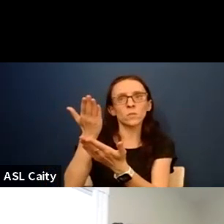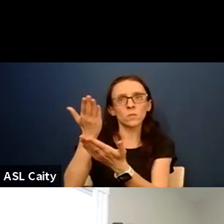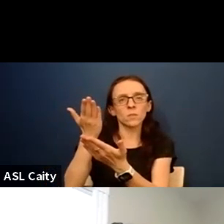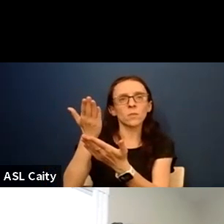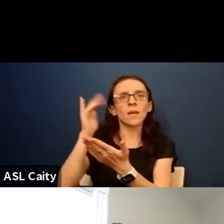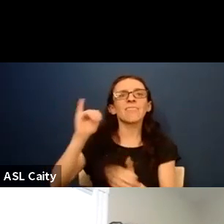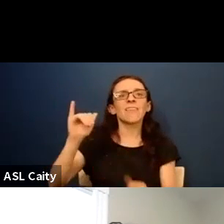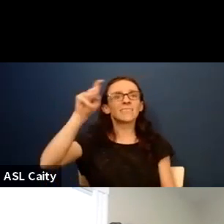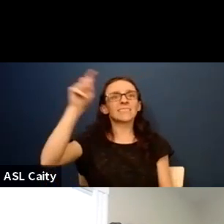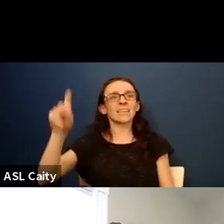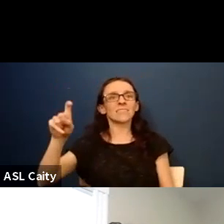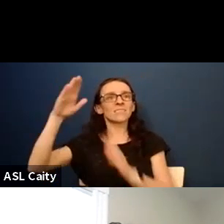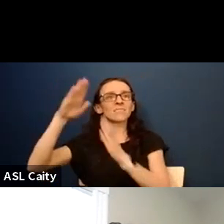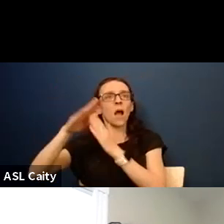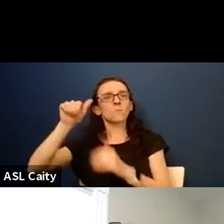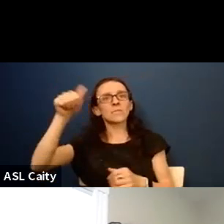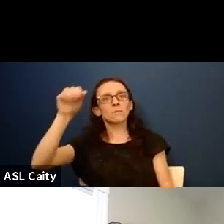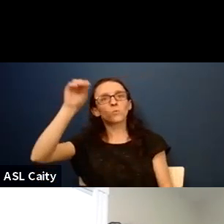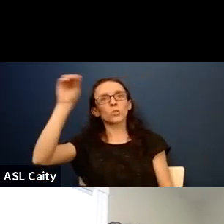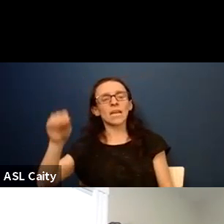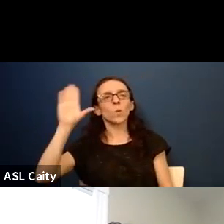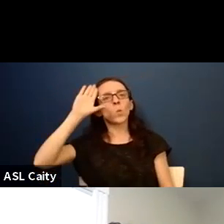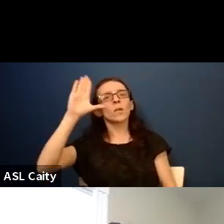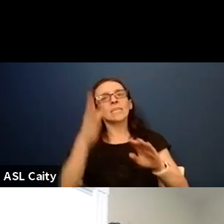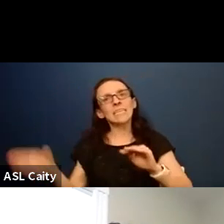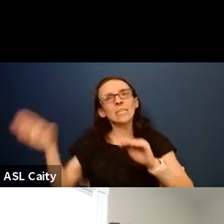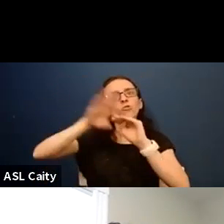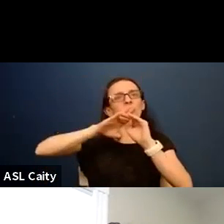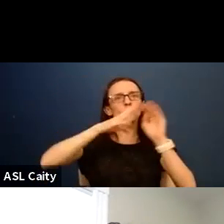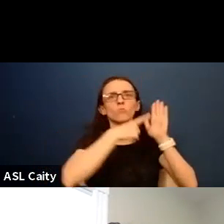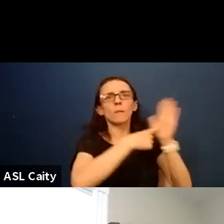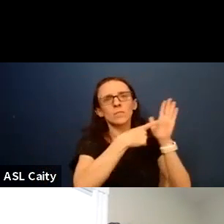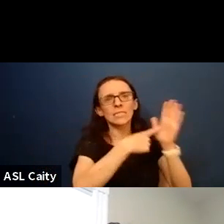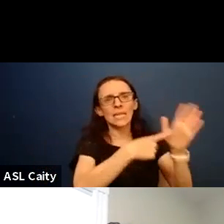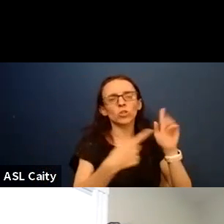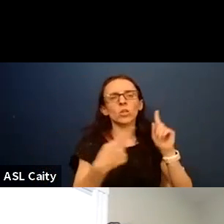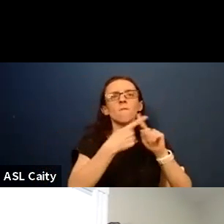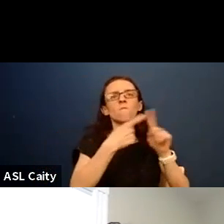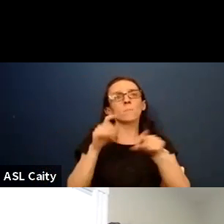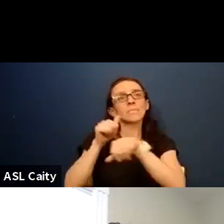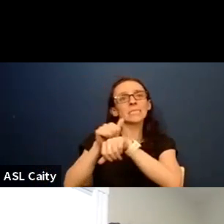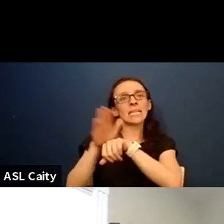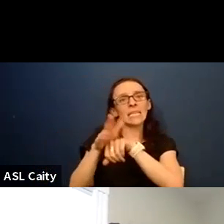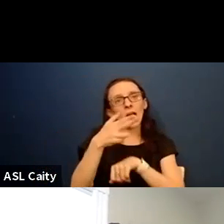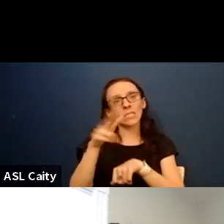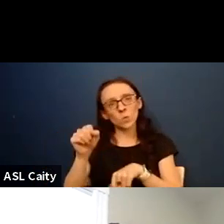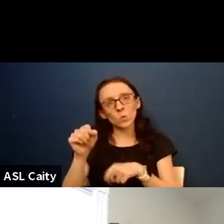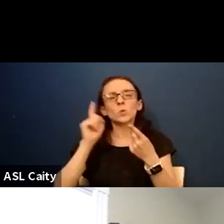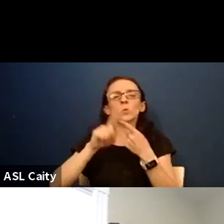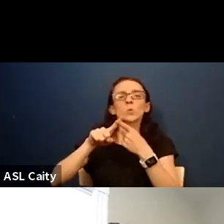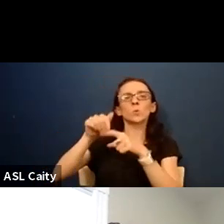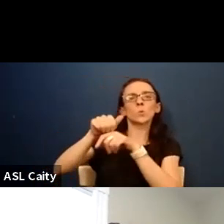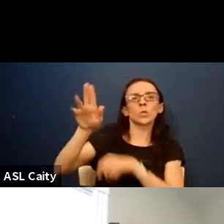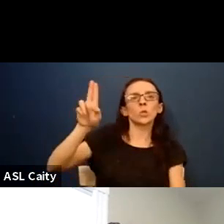Texas top 10% increases the representation from sending high schools to UT Austin.